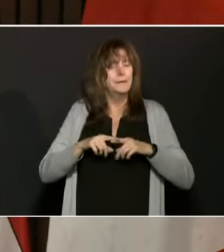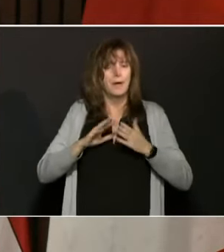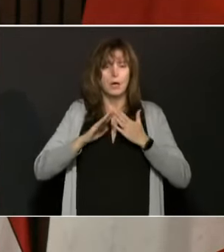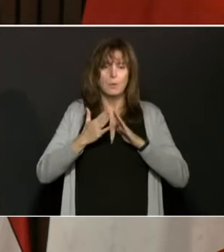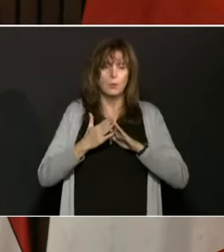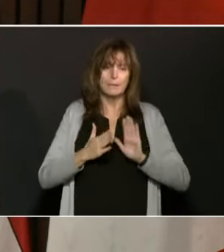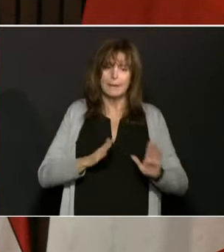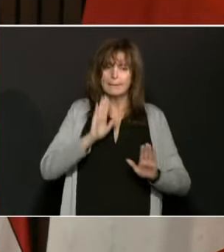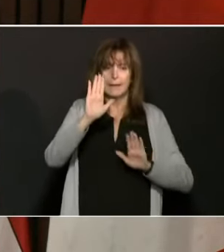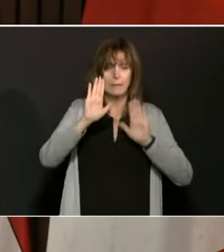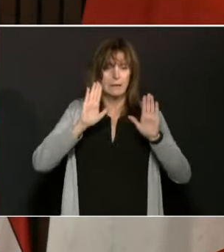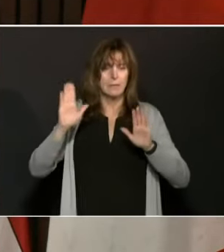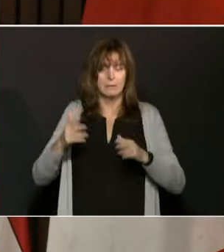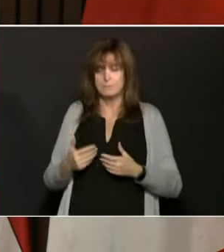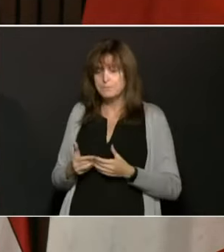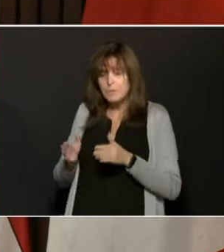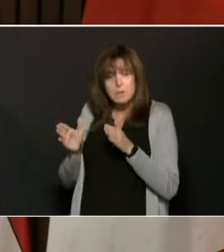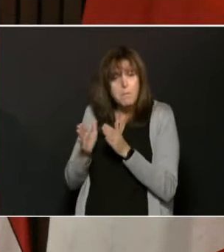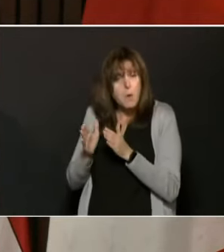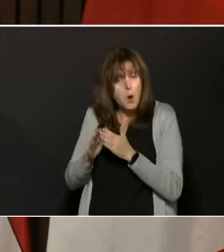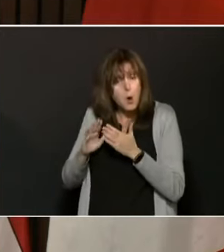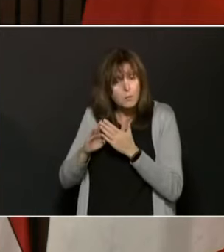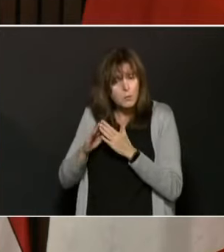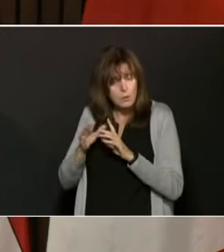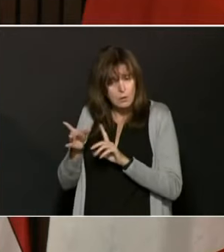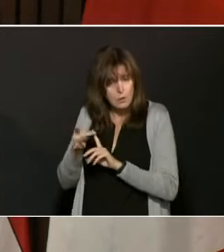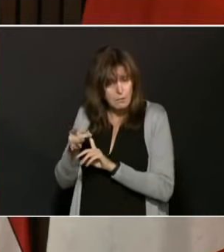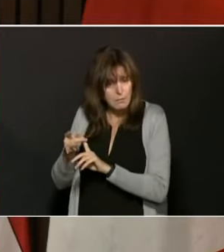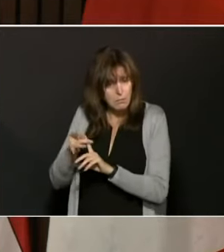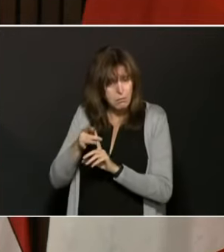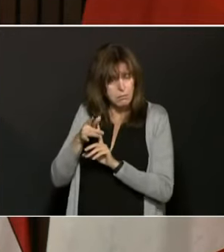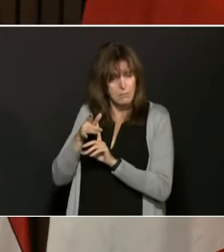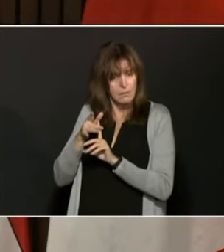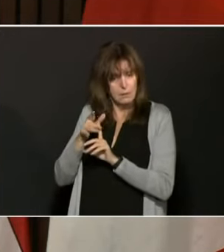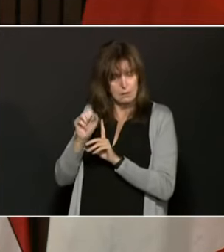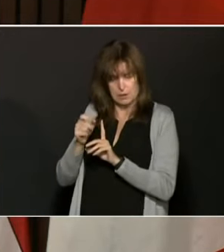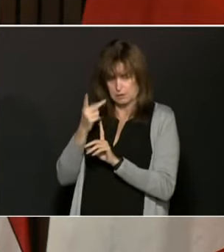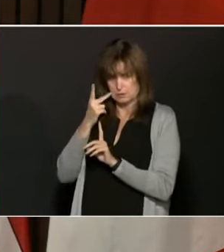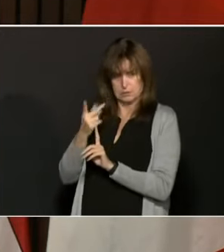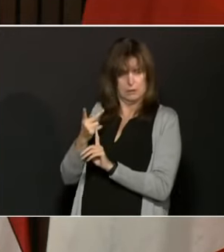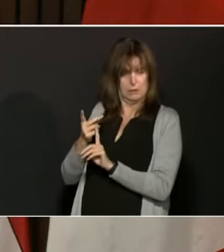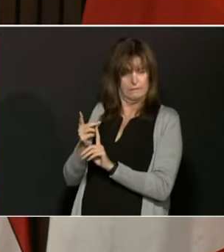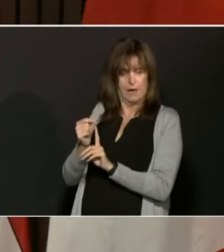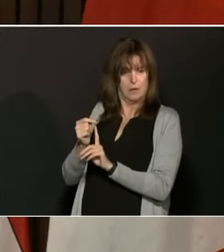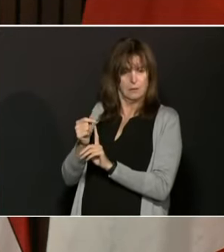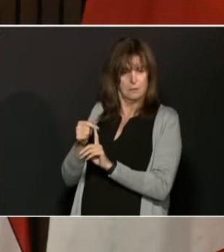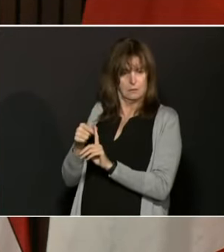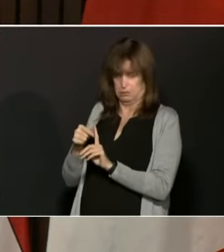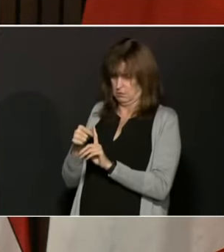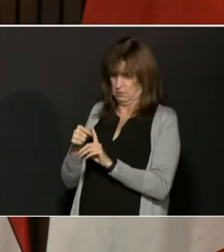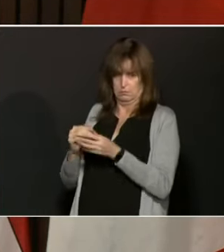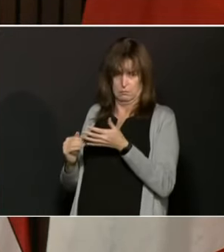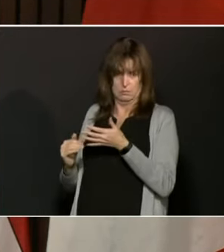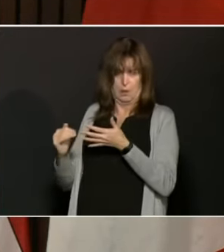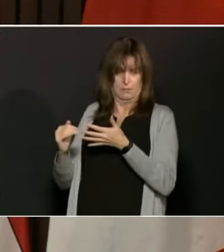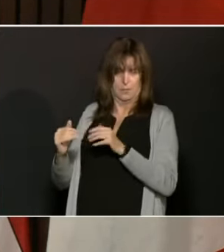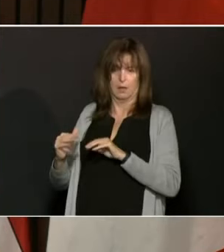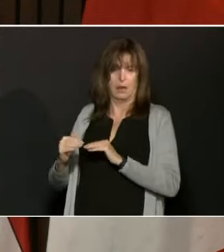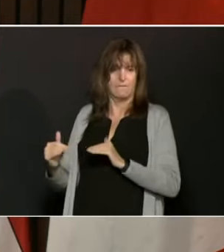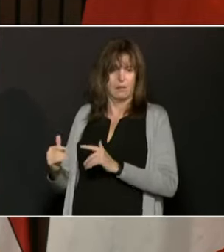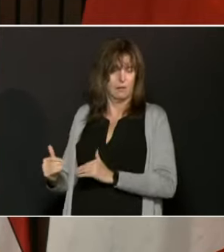small community, you could see the picture in that public health unit change very rapidly, and within a week be in a very dangerous